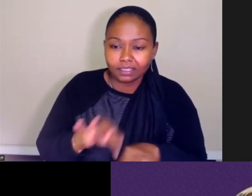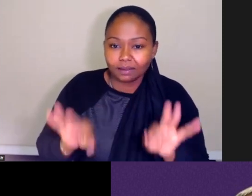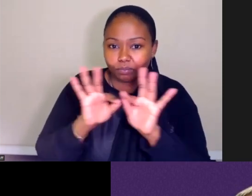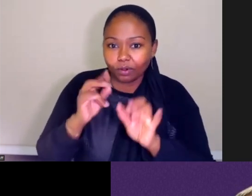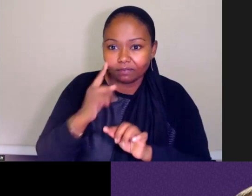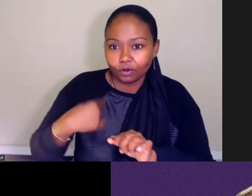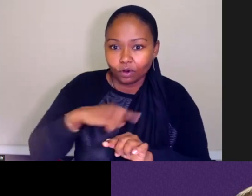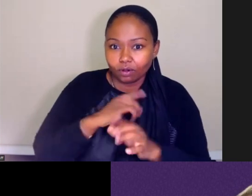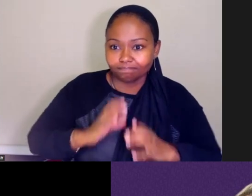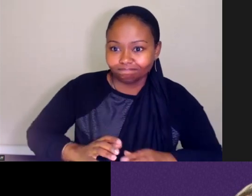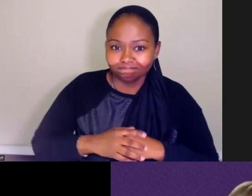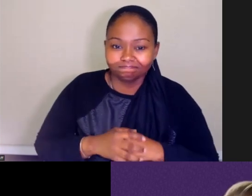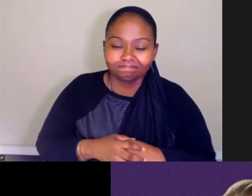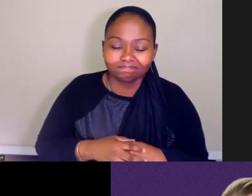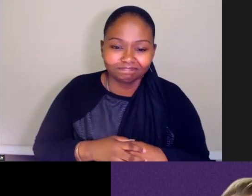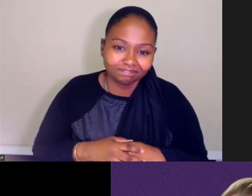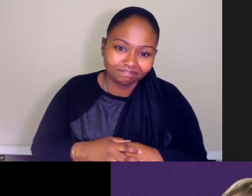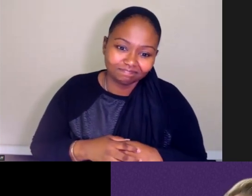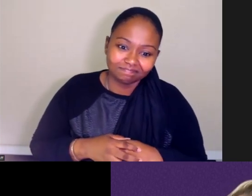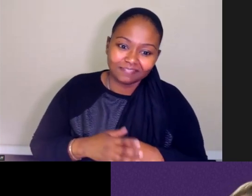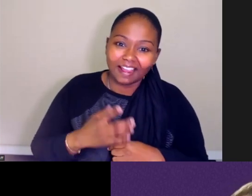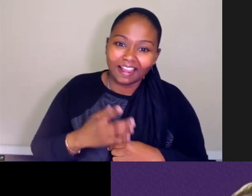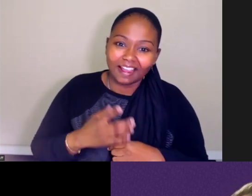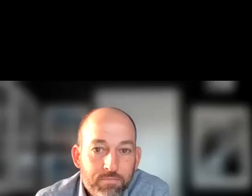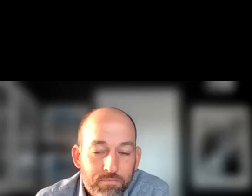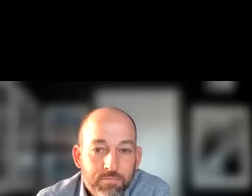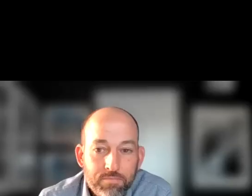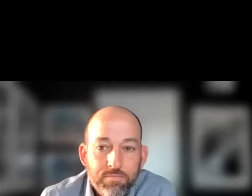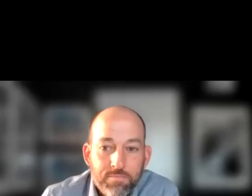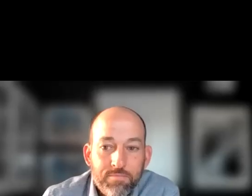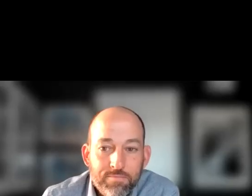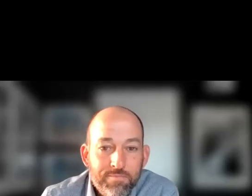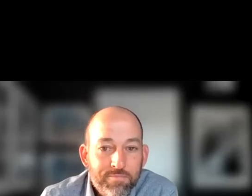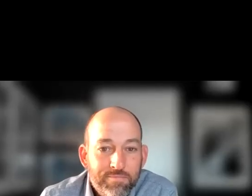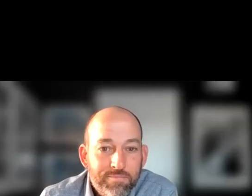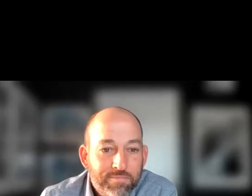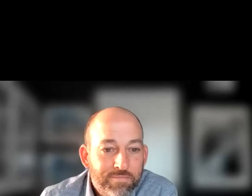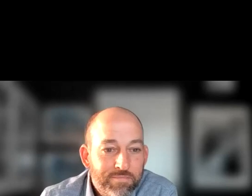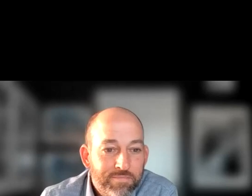our constituency. So, and I'm very honored to be on the impact committee. So thank you for having me.